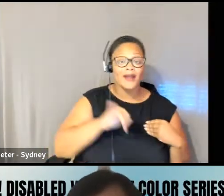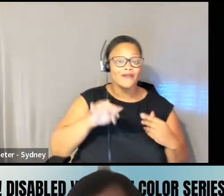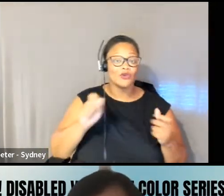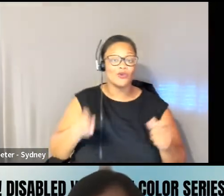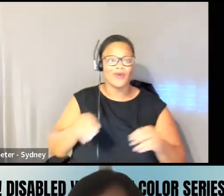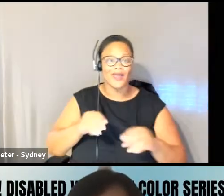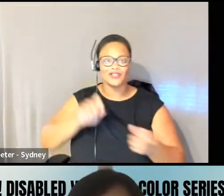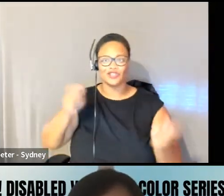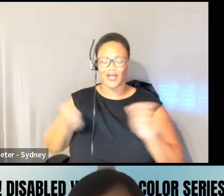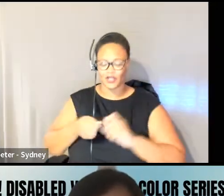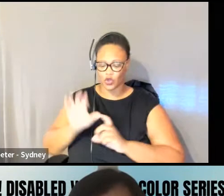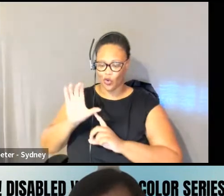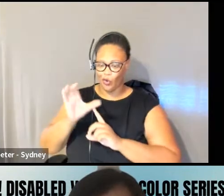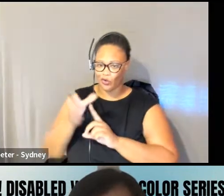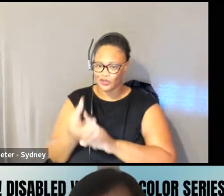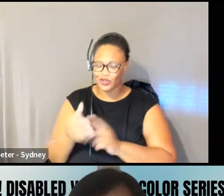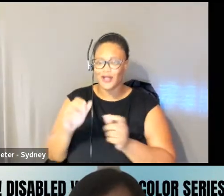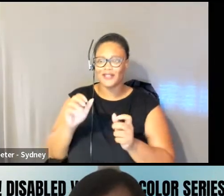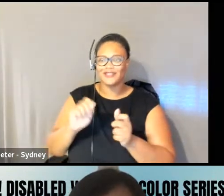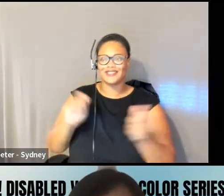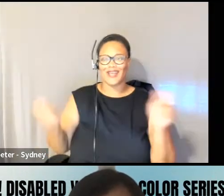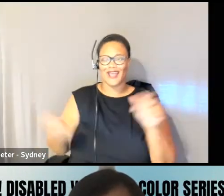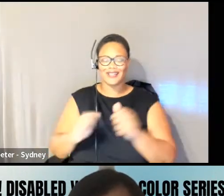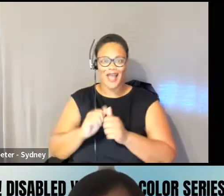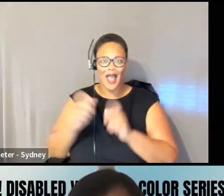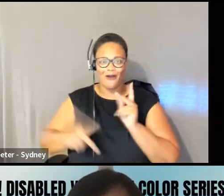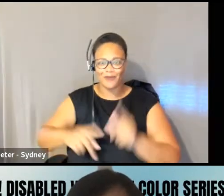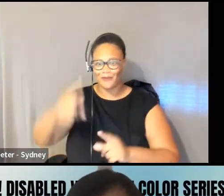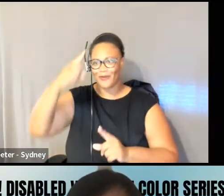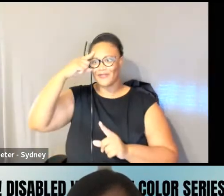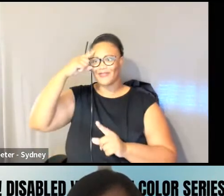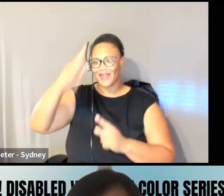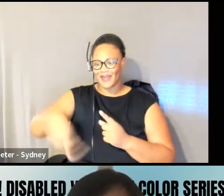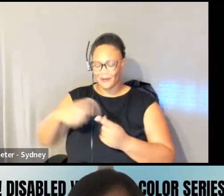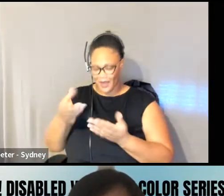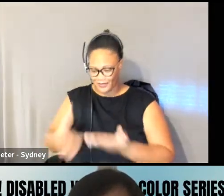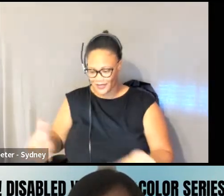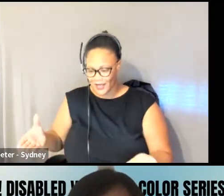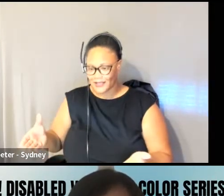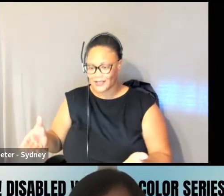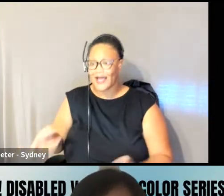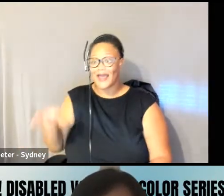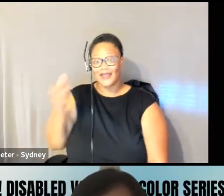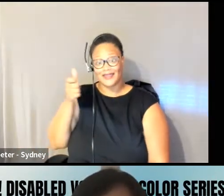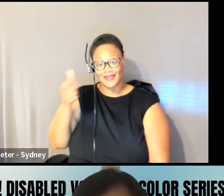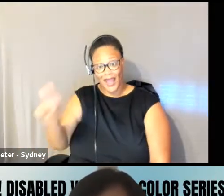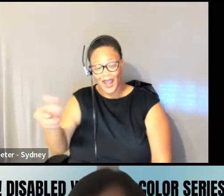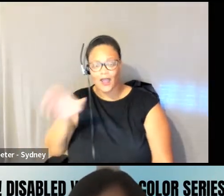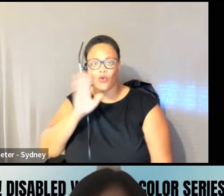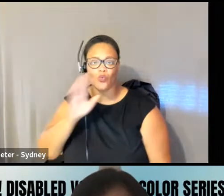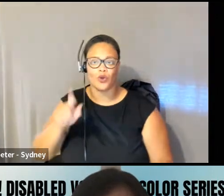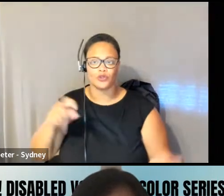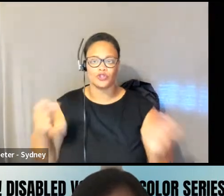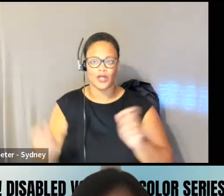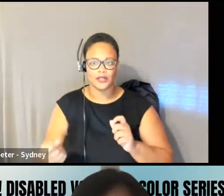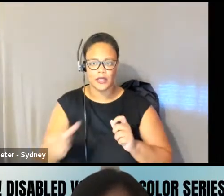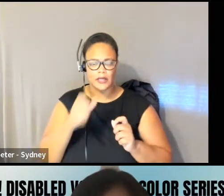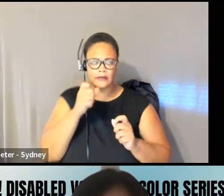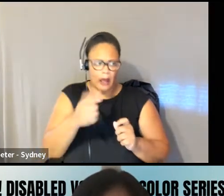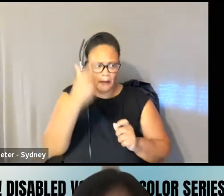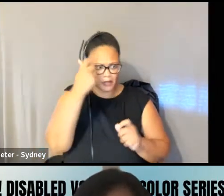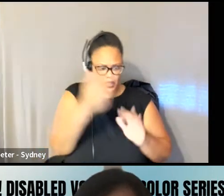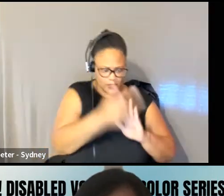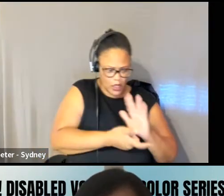things, then it's not, then they'll make change and they will follow the law, not because it's a law that's enforced on them, but because